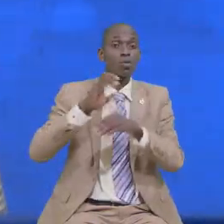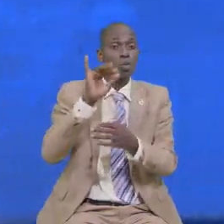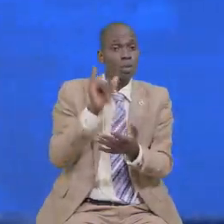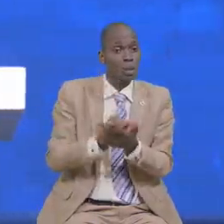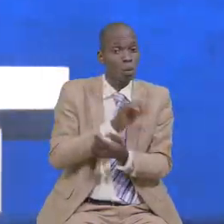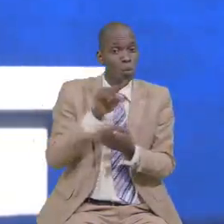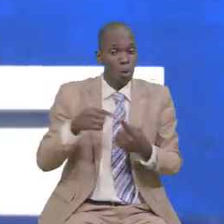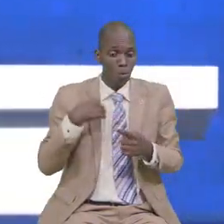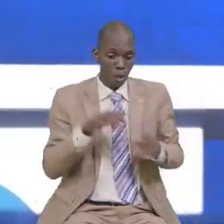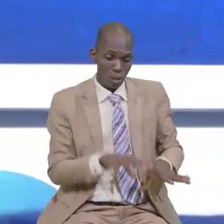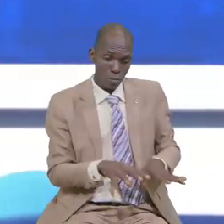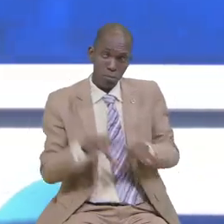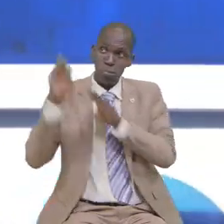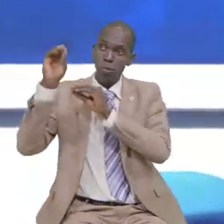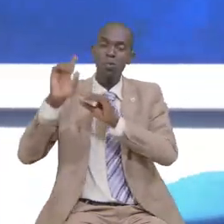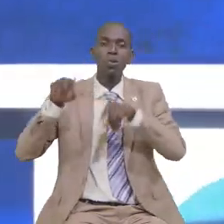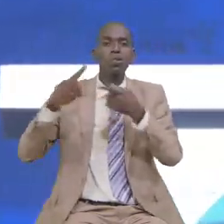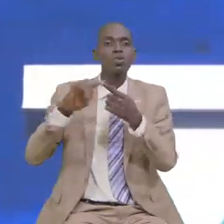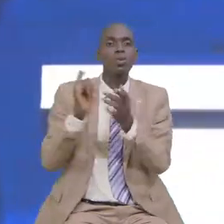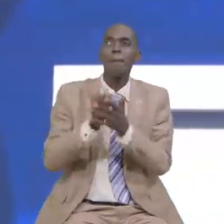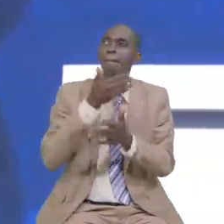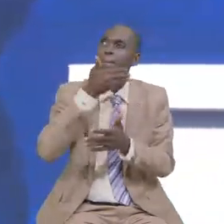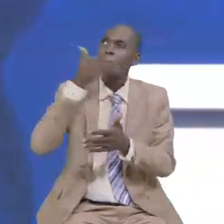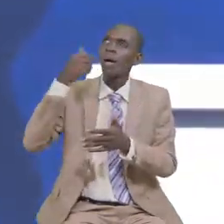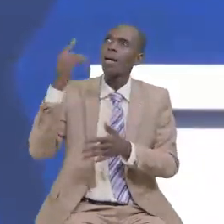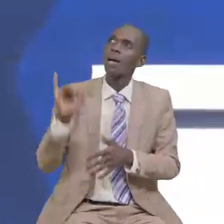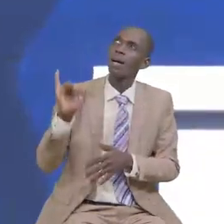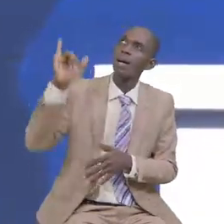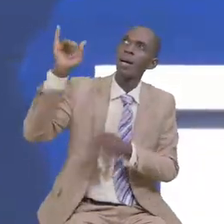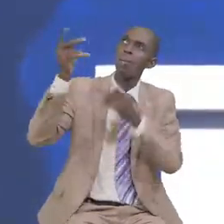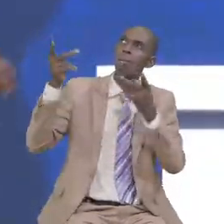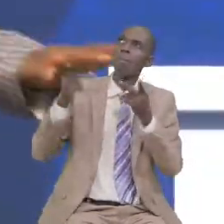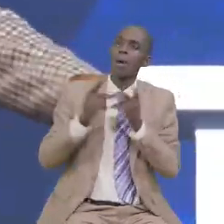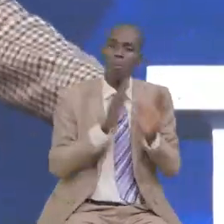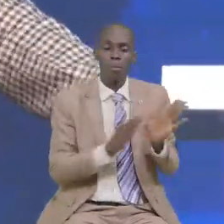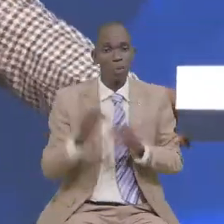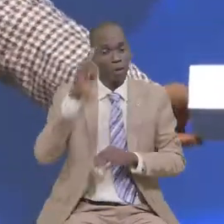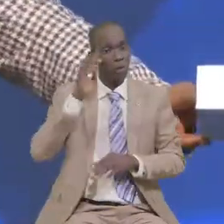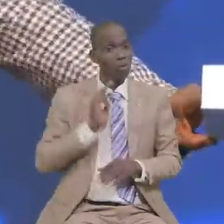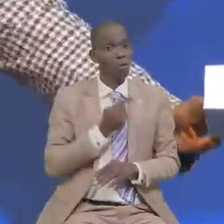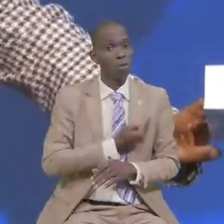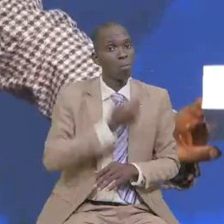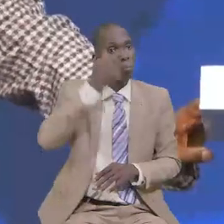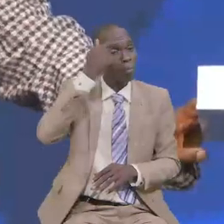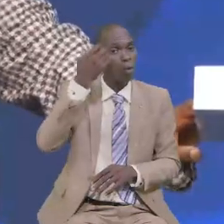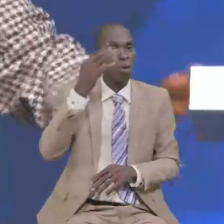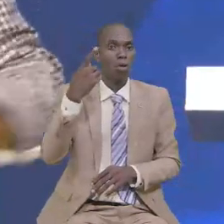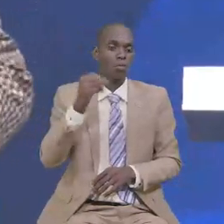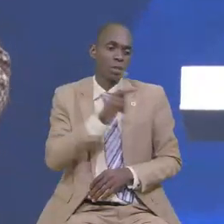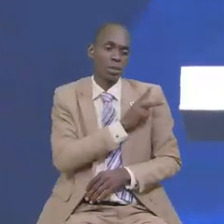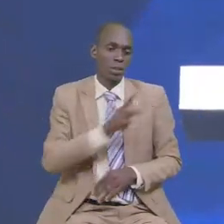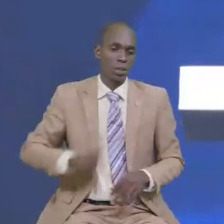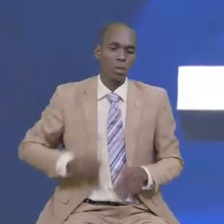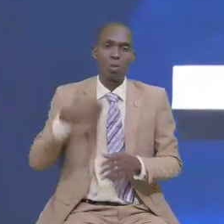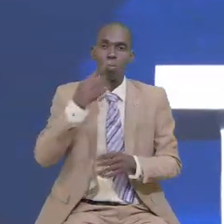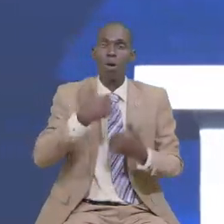that better eternal place that is made for us because of the King who has come to